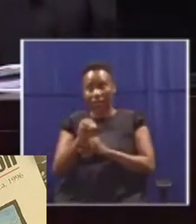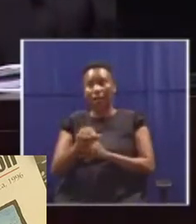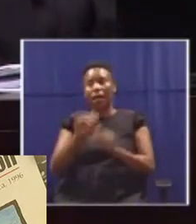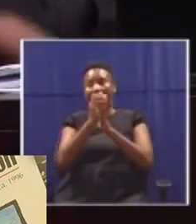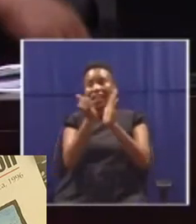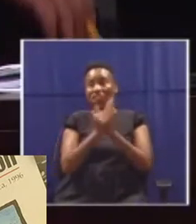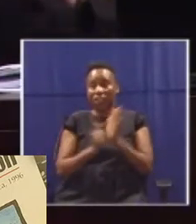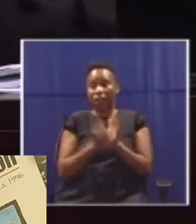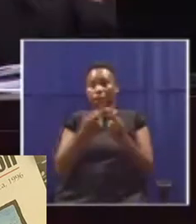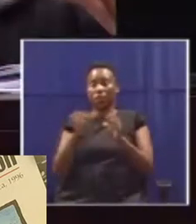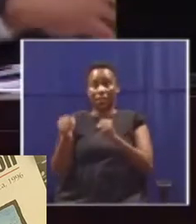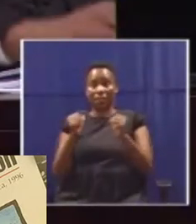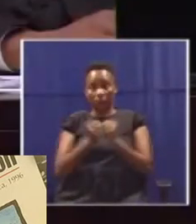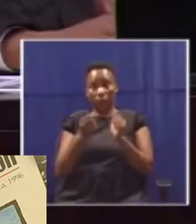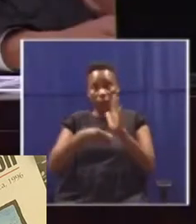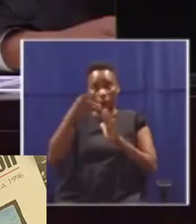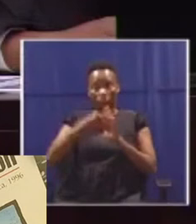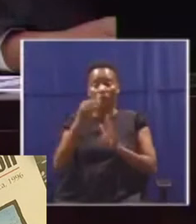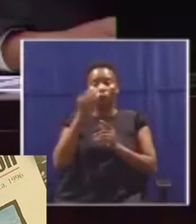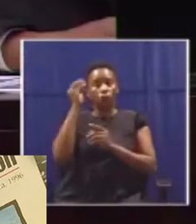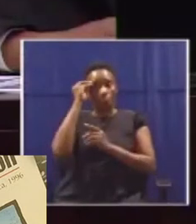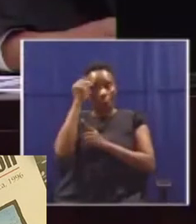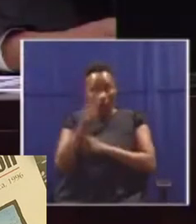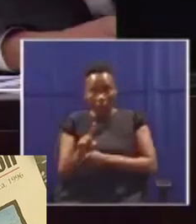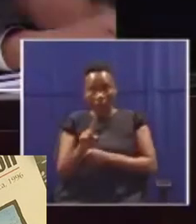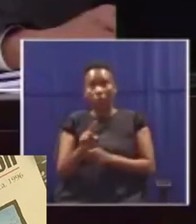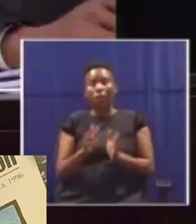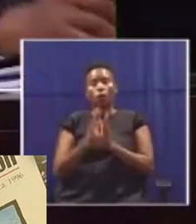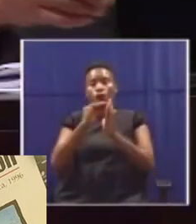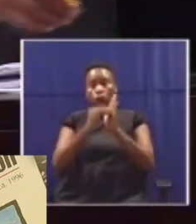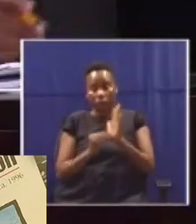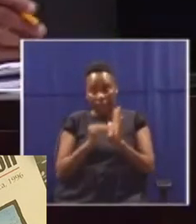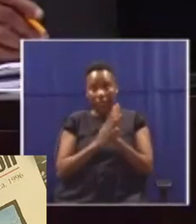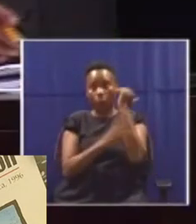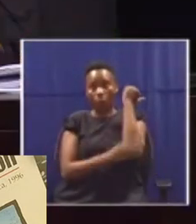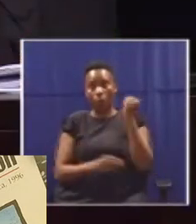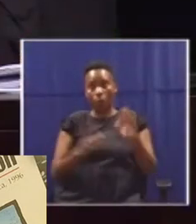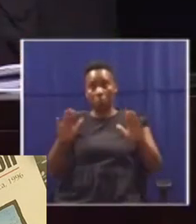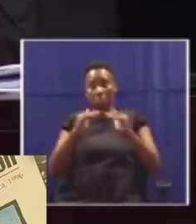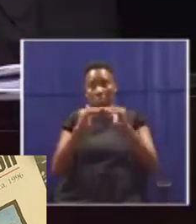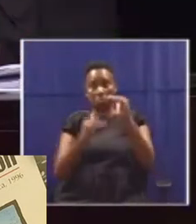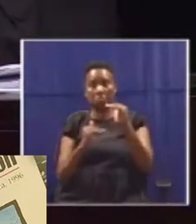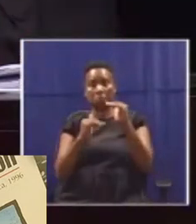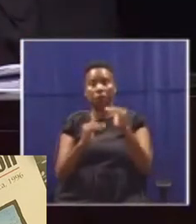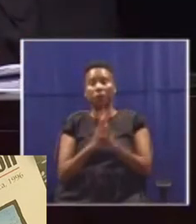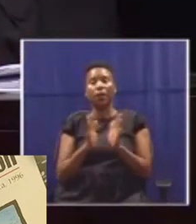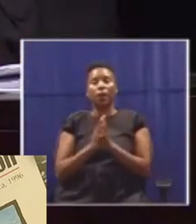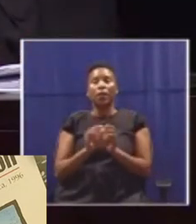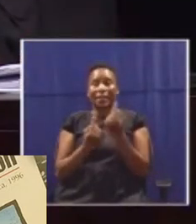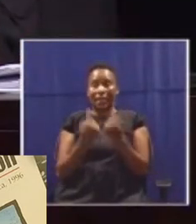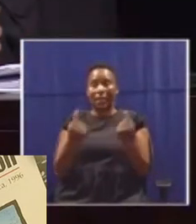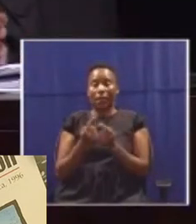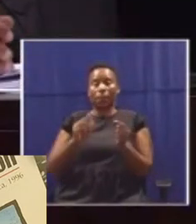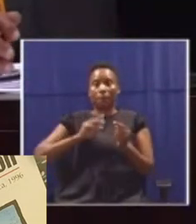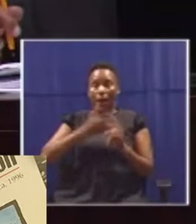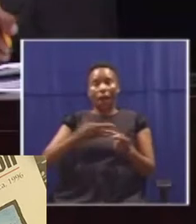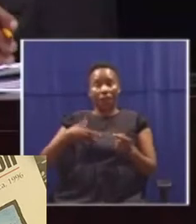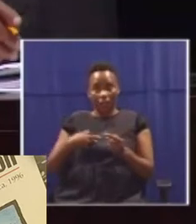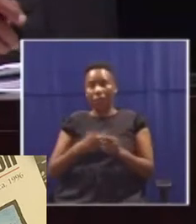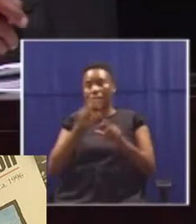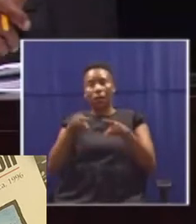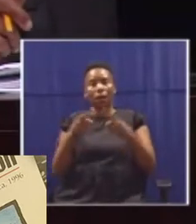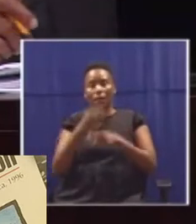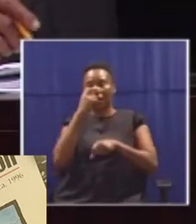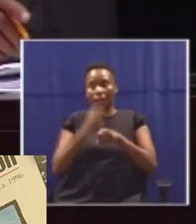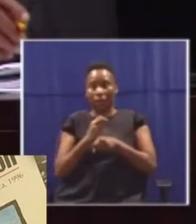Development, notes that on reducing inequality, single mother households are especially at risk of living below 50% of the national